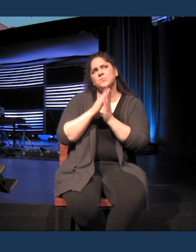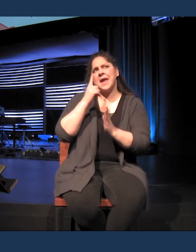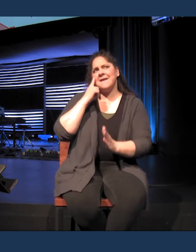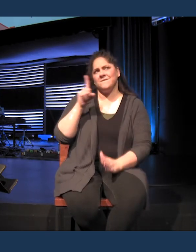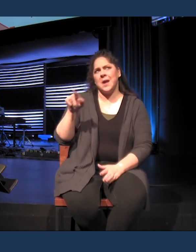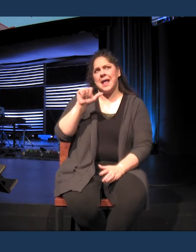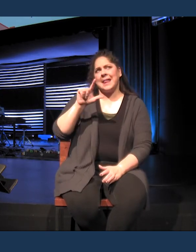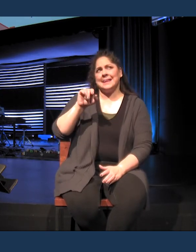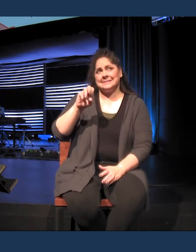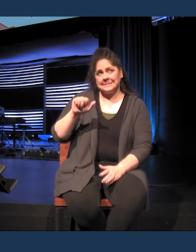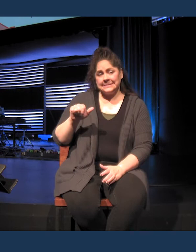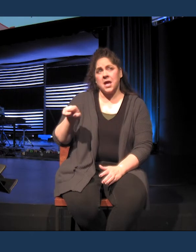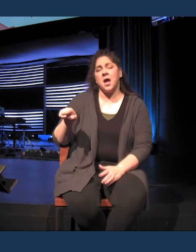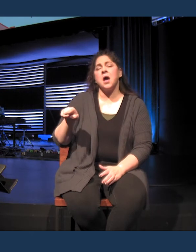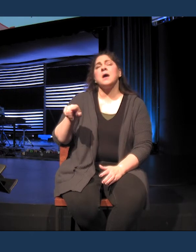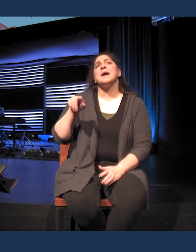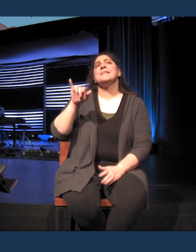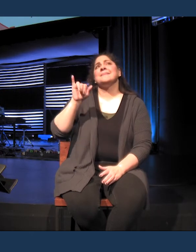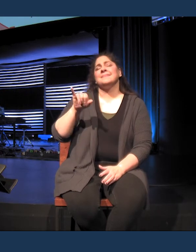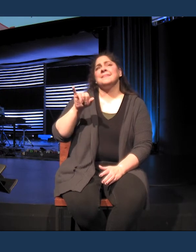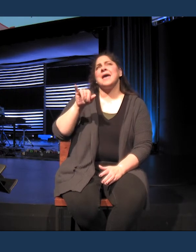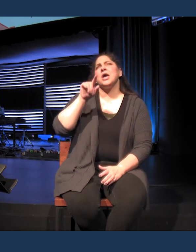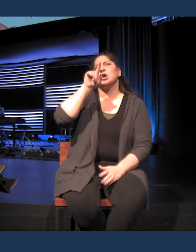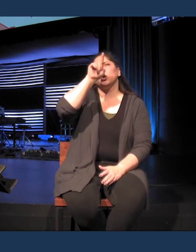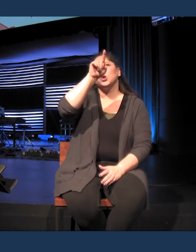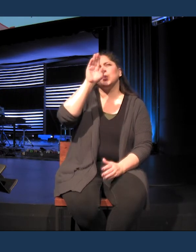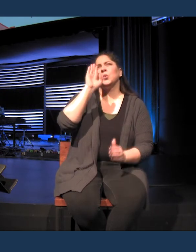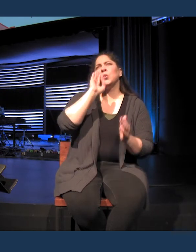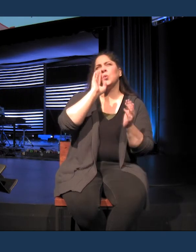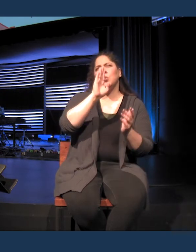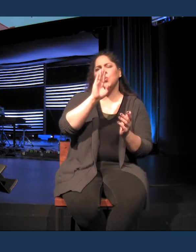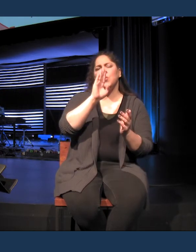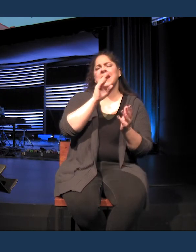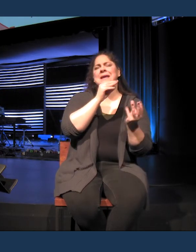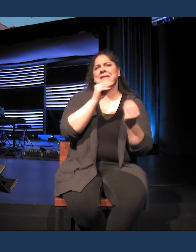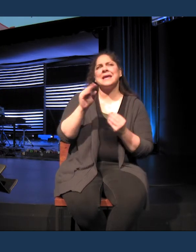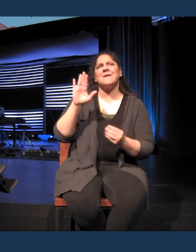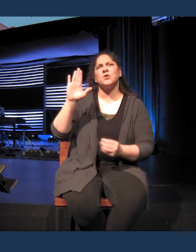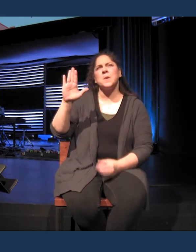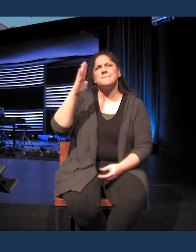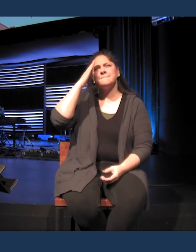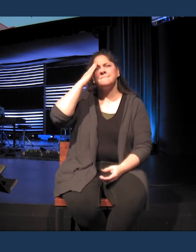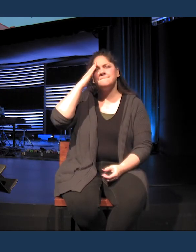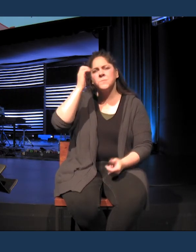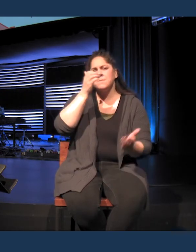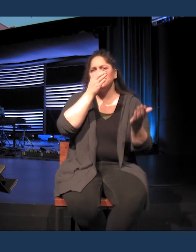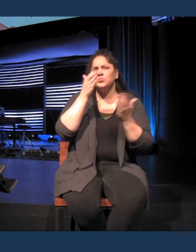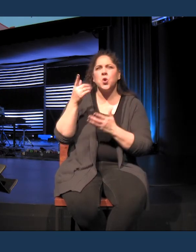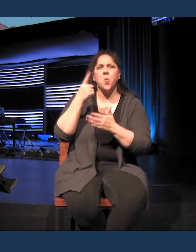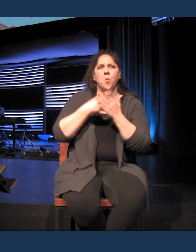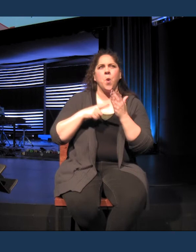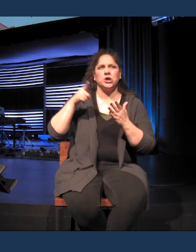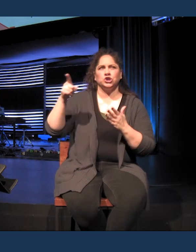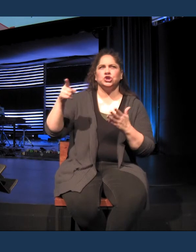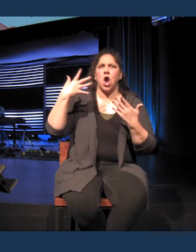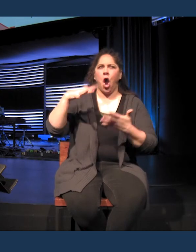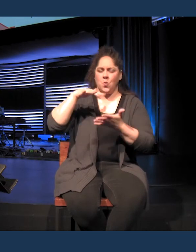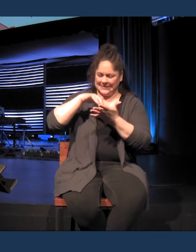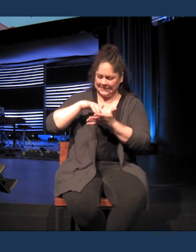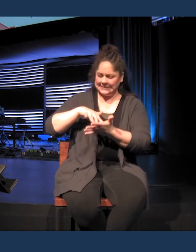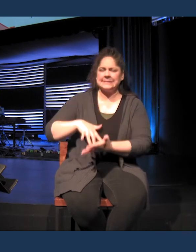Alyssa that you would bring back to memory all the things that she studied.